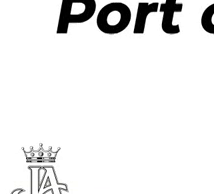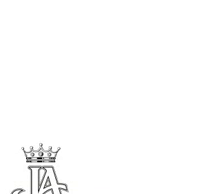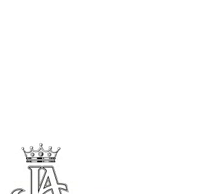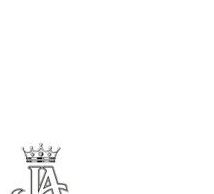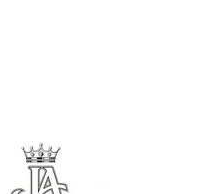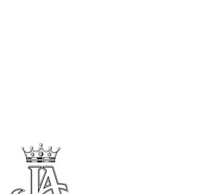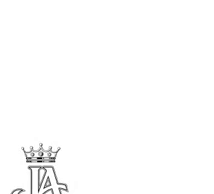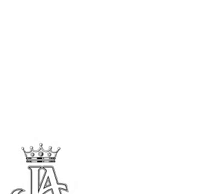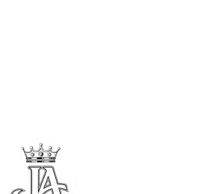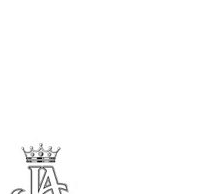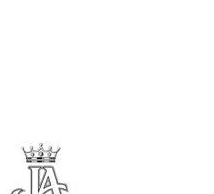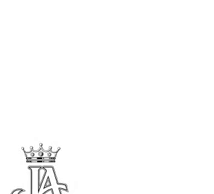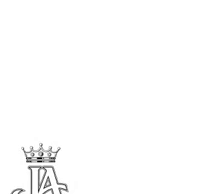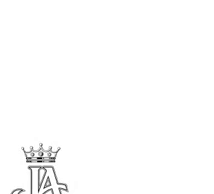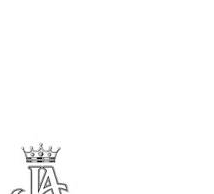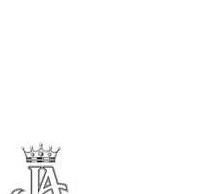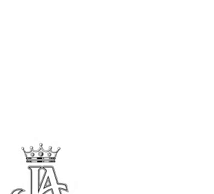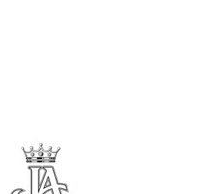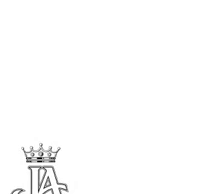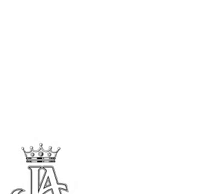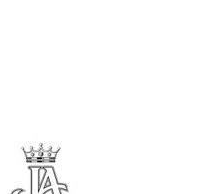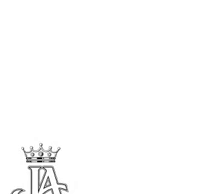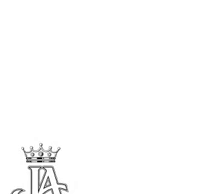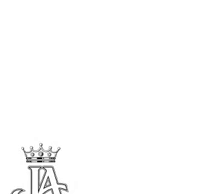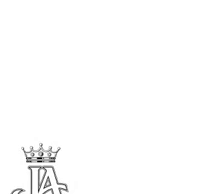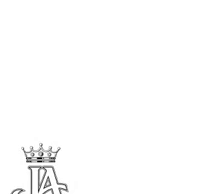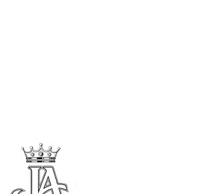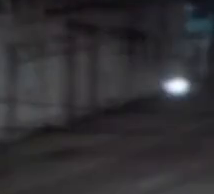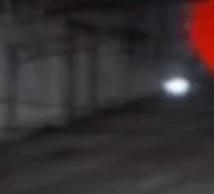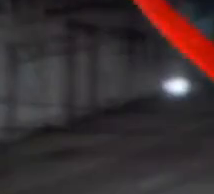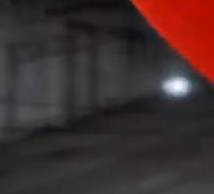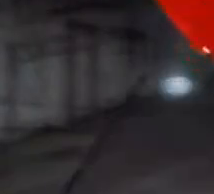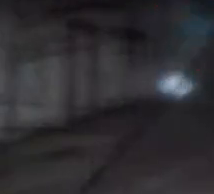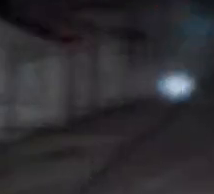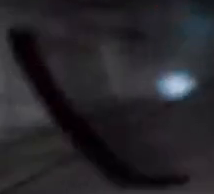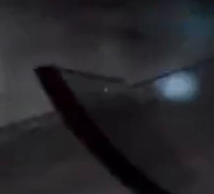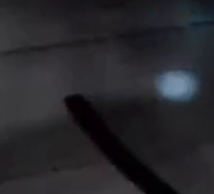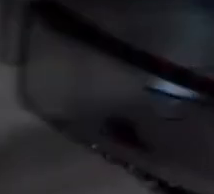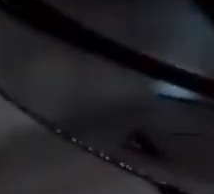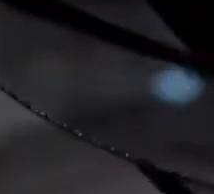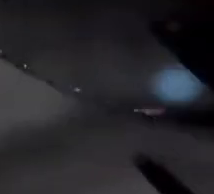Good Friday, Jimmy Abood pays your VAT on any purchase.